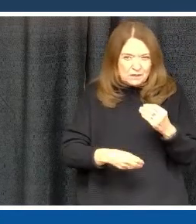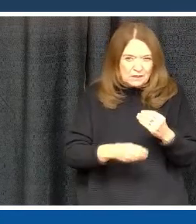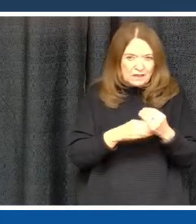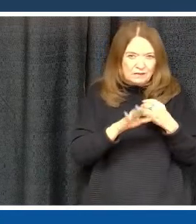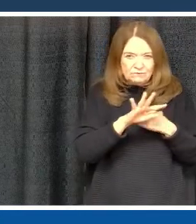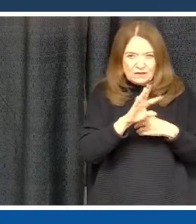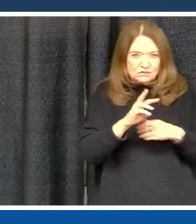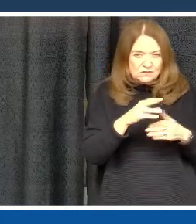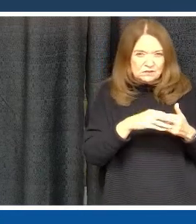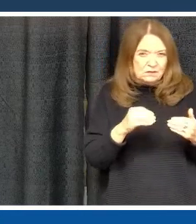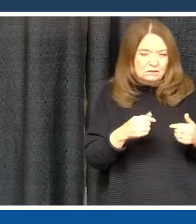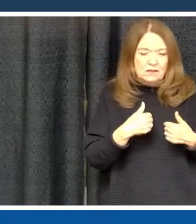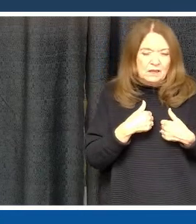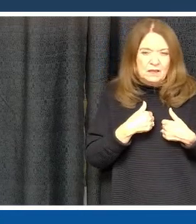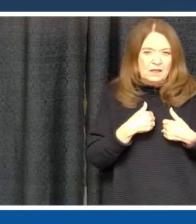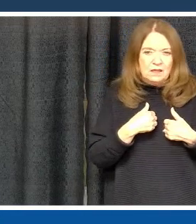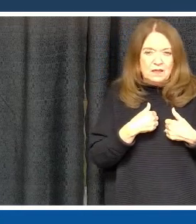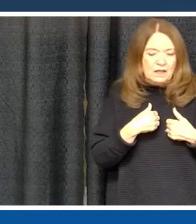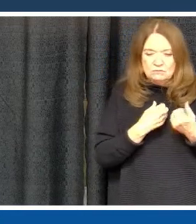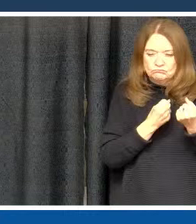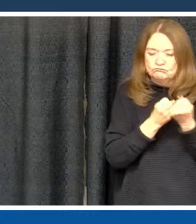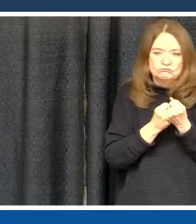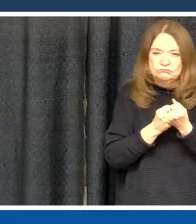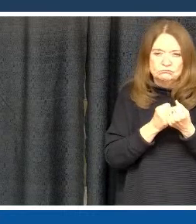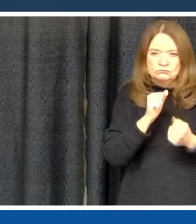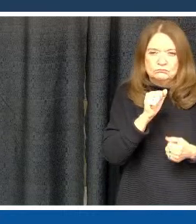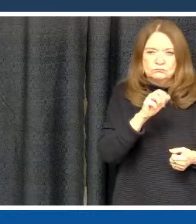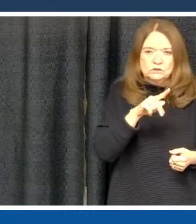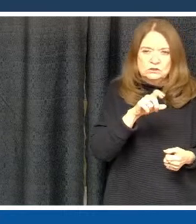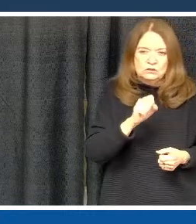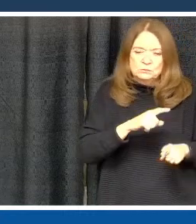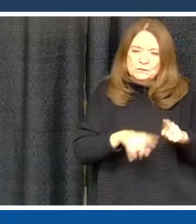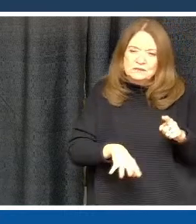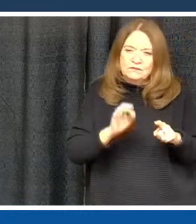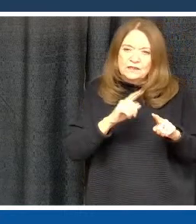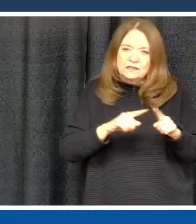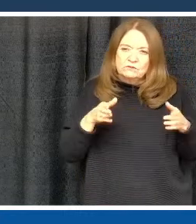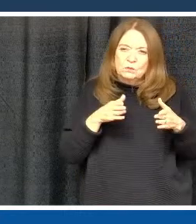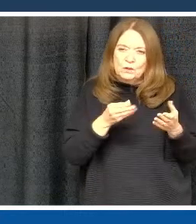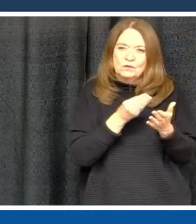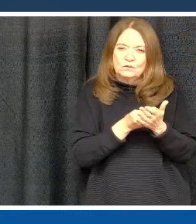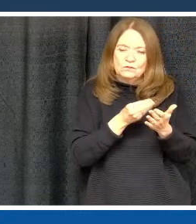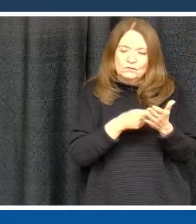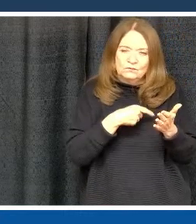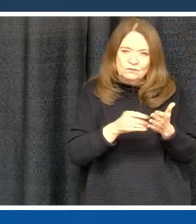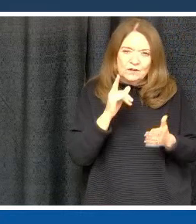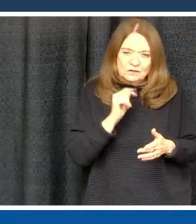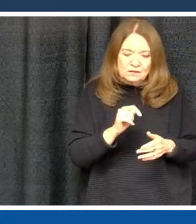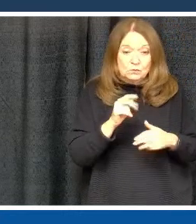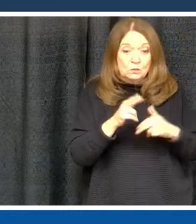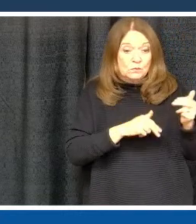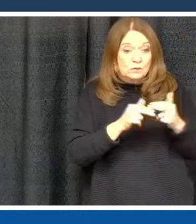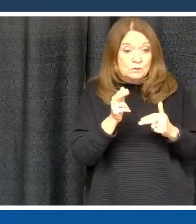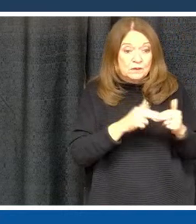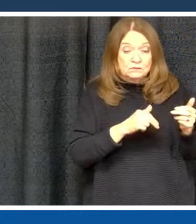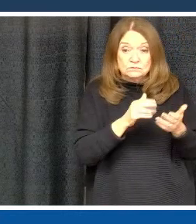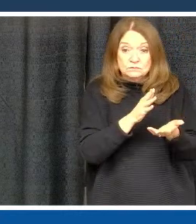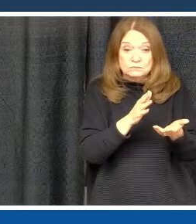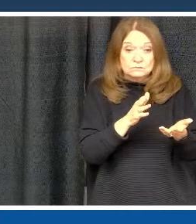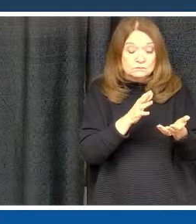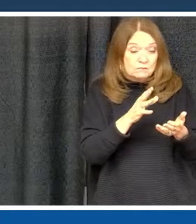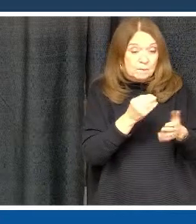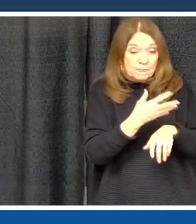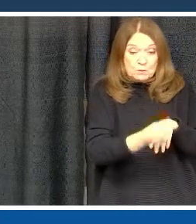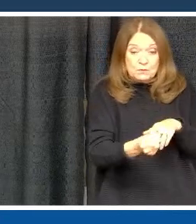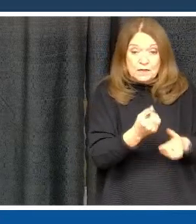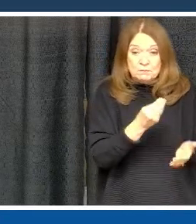$6. Hey, I'm all about for the arts. Let's find another funding mechanism. When we build hotels in the private sector, if I run out of money during the development, or if I